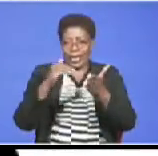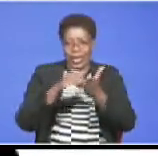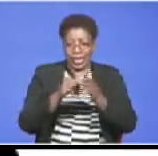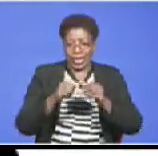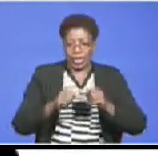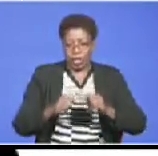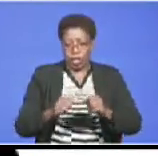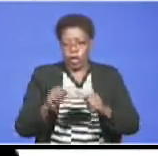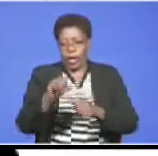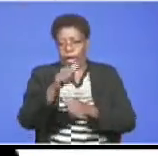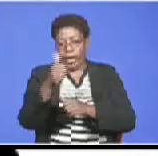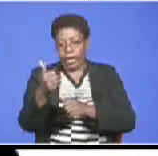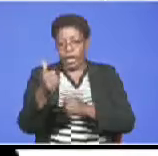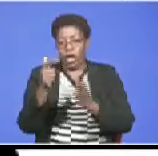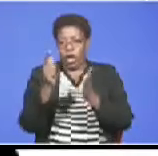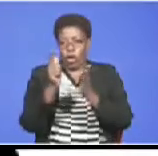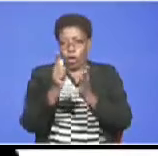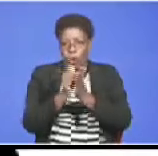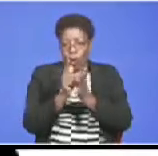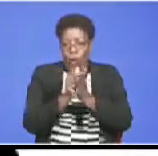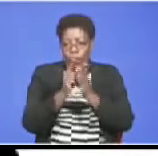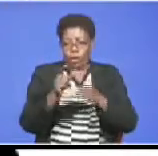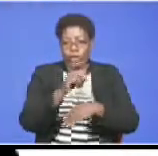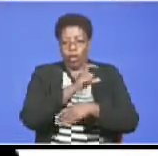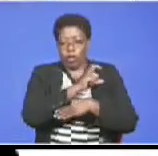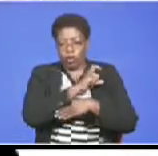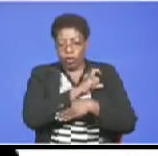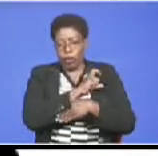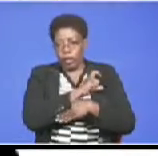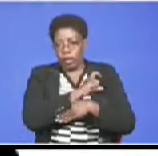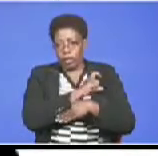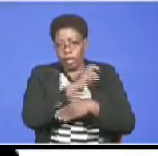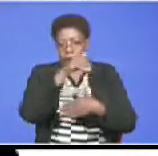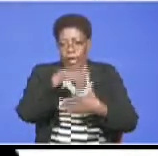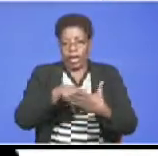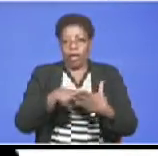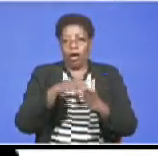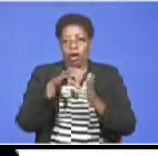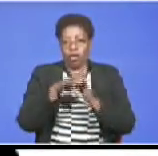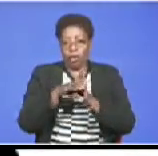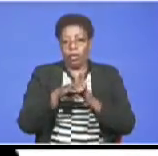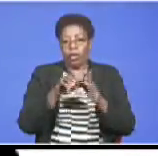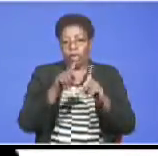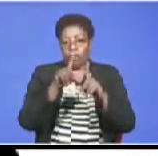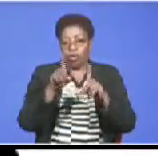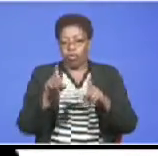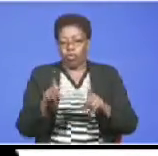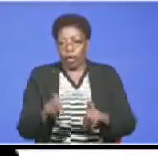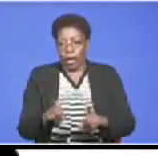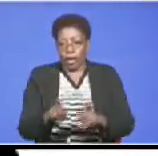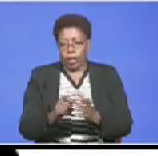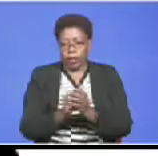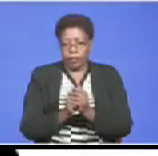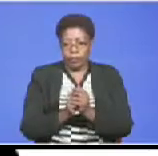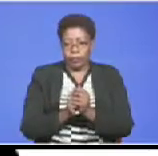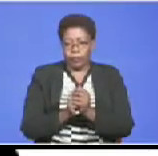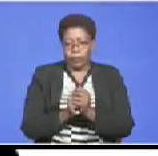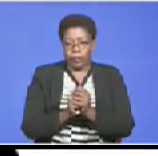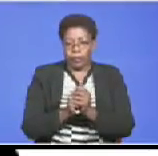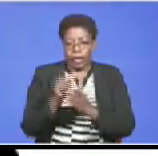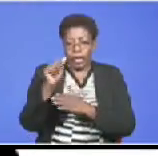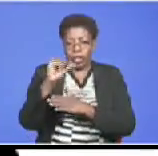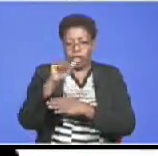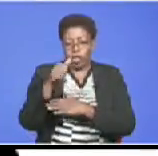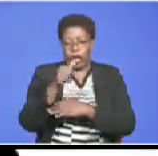continued employment of any law enforcement official or prosecutor engaged in a criminal trial. A civilized society, A.G.